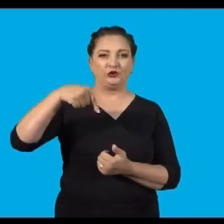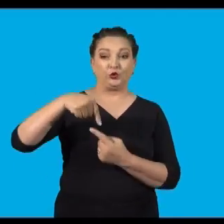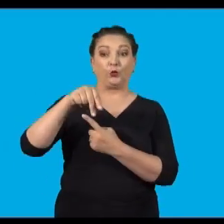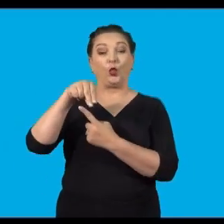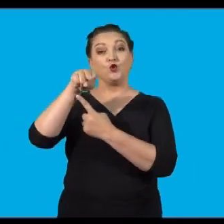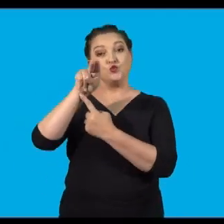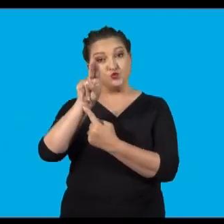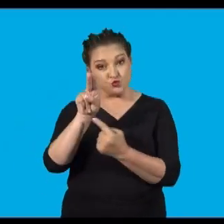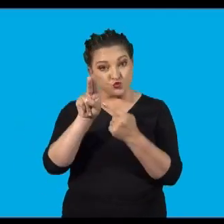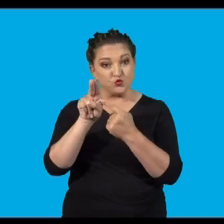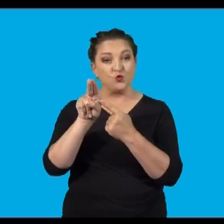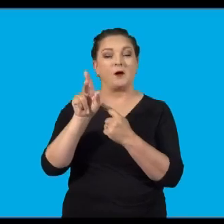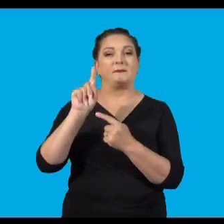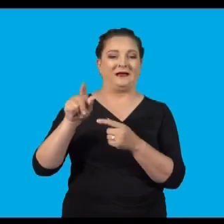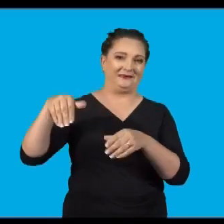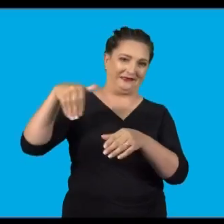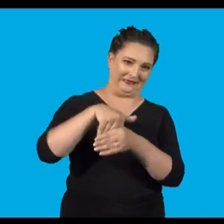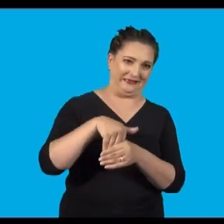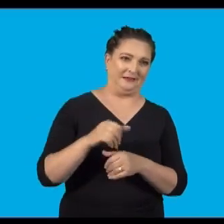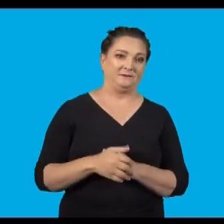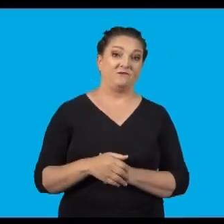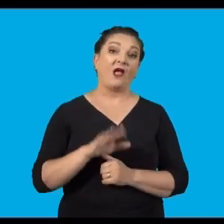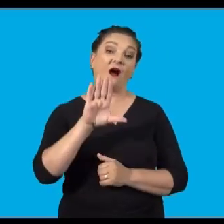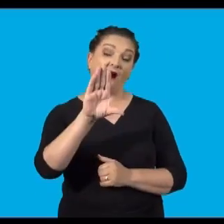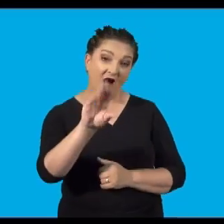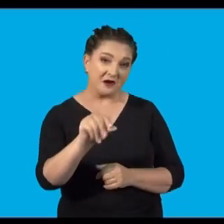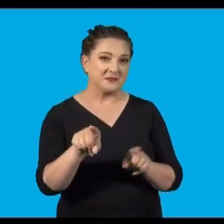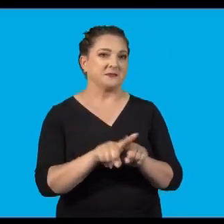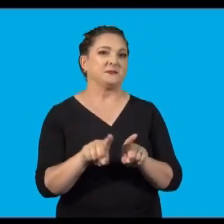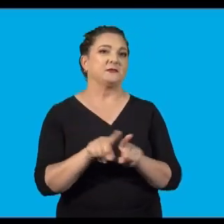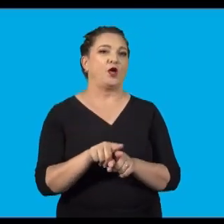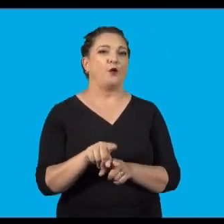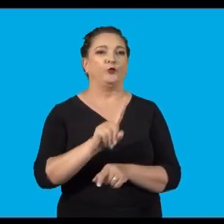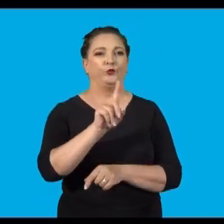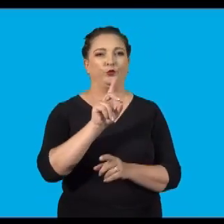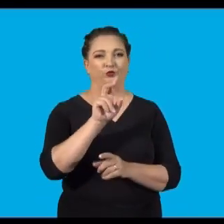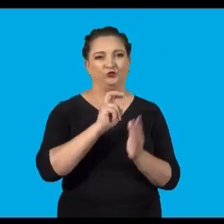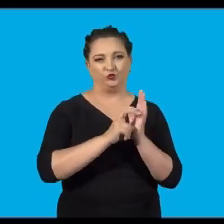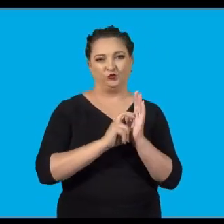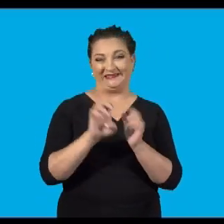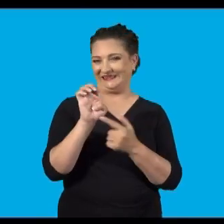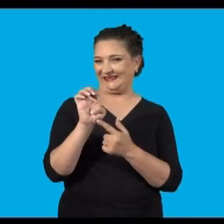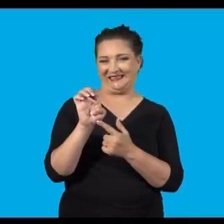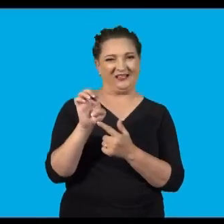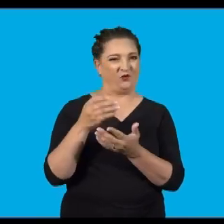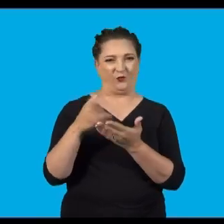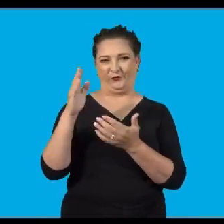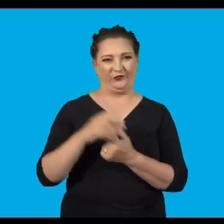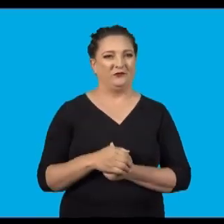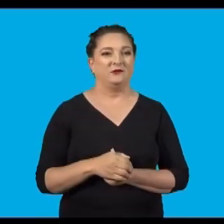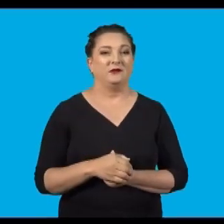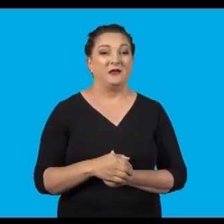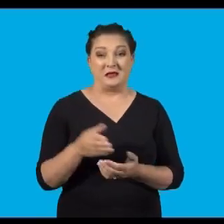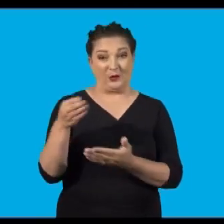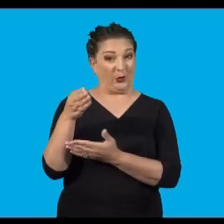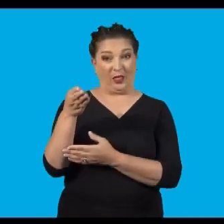then the Q for requiring the U as well as asked, all right? There's the E missing in